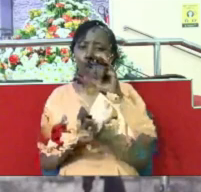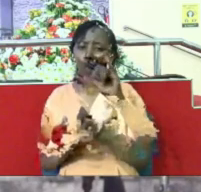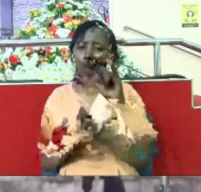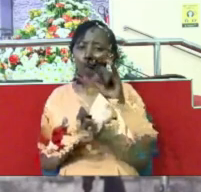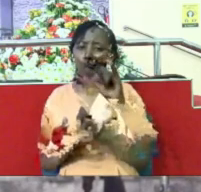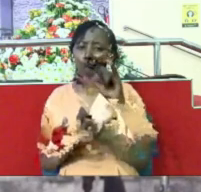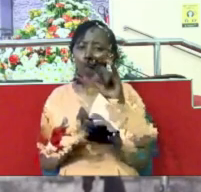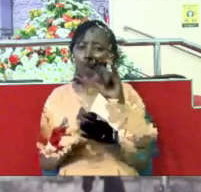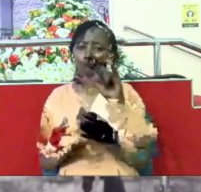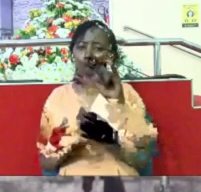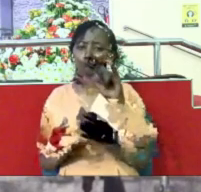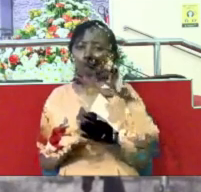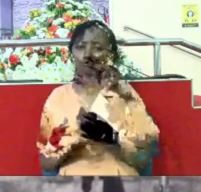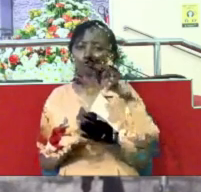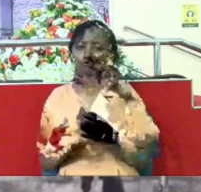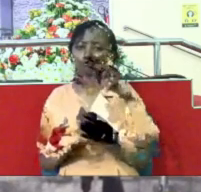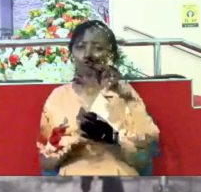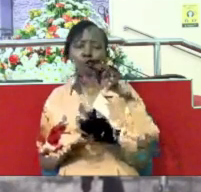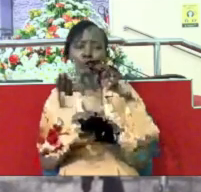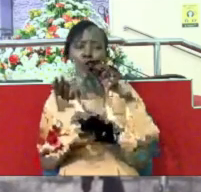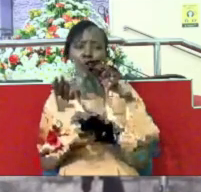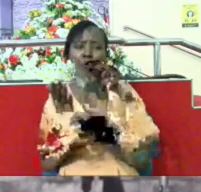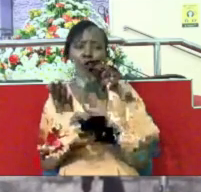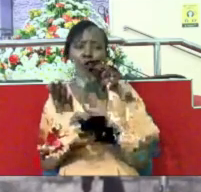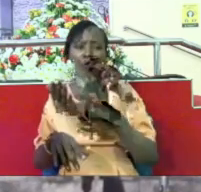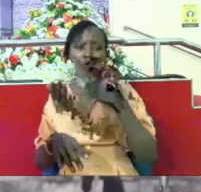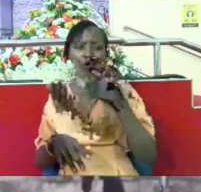so loved the world.